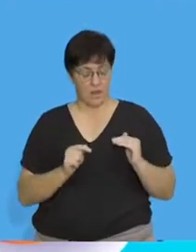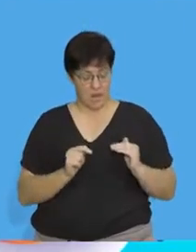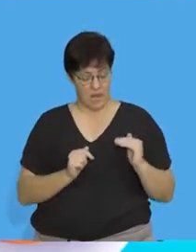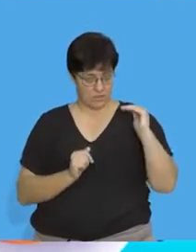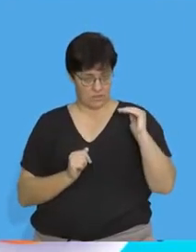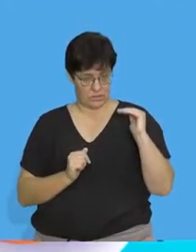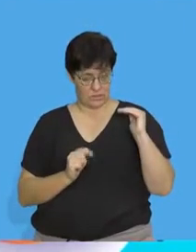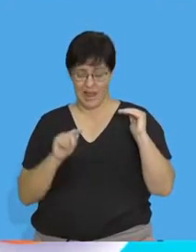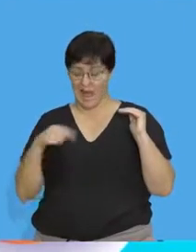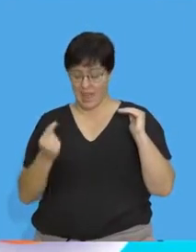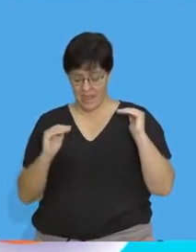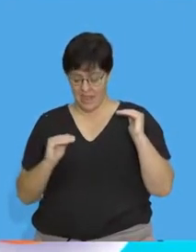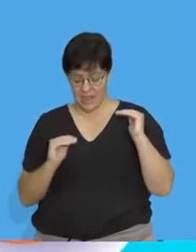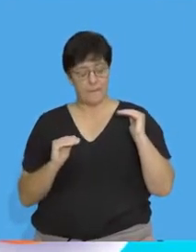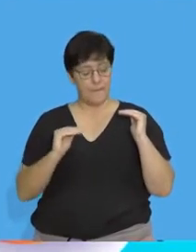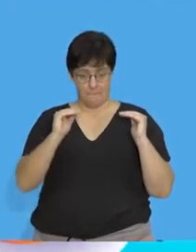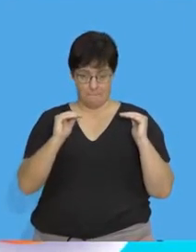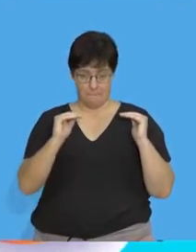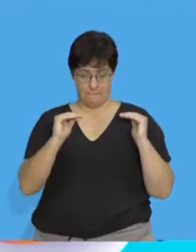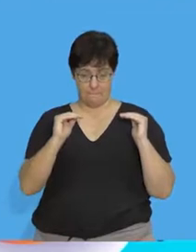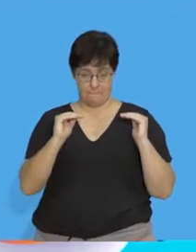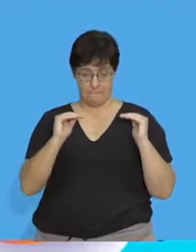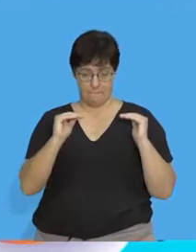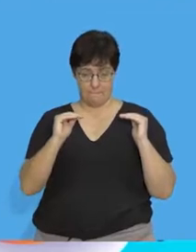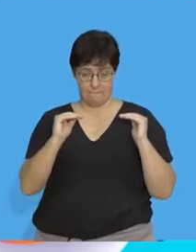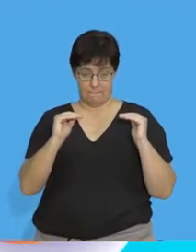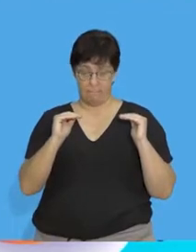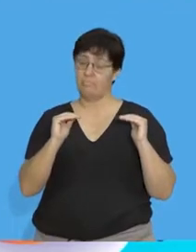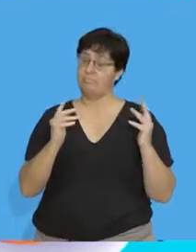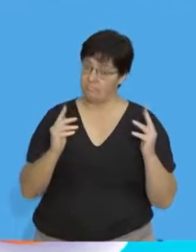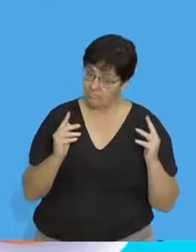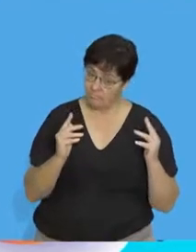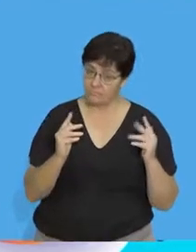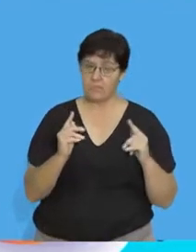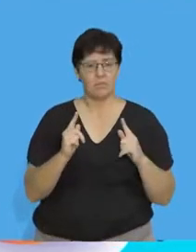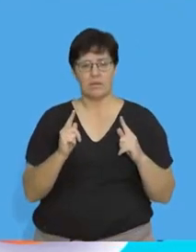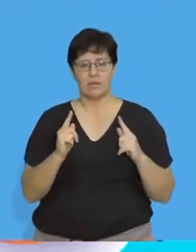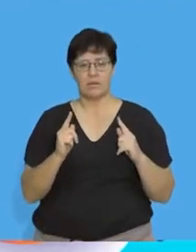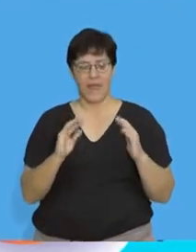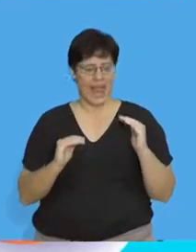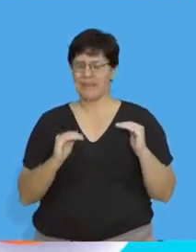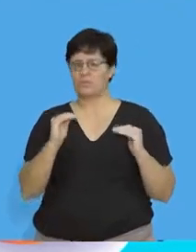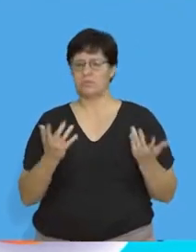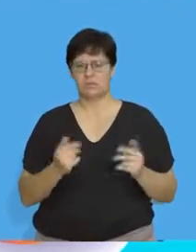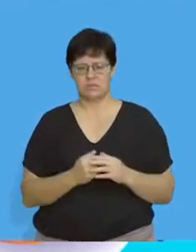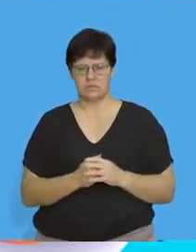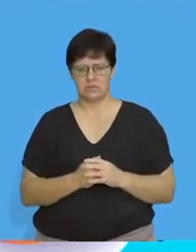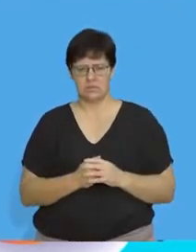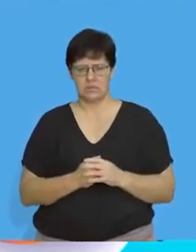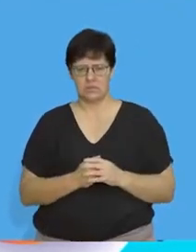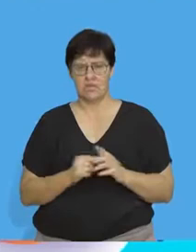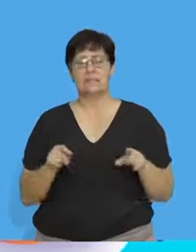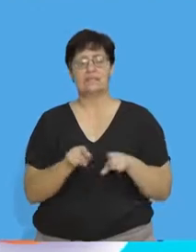one variable increased, the other one increased by the same proportion. So don't get that mixed up. Please make sure that